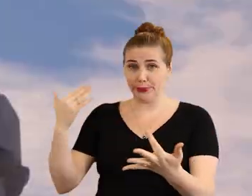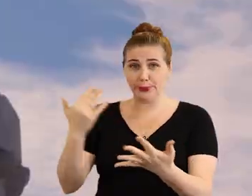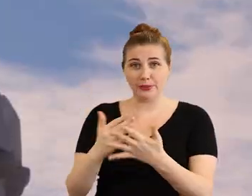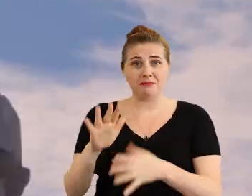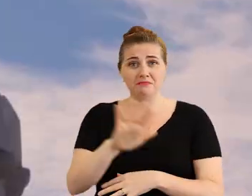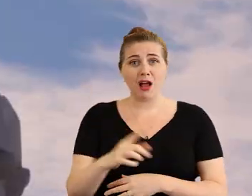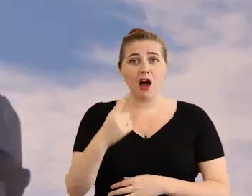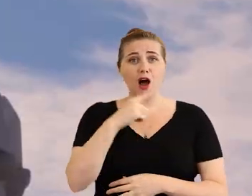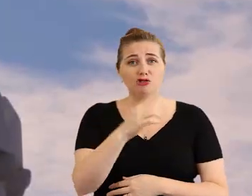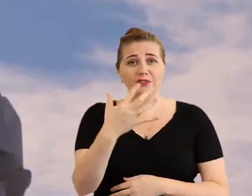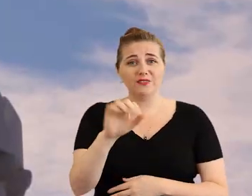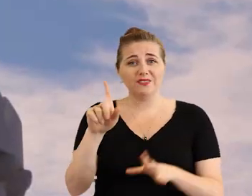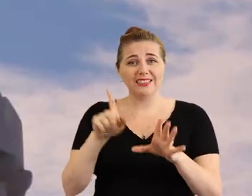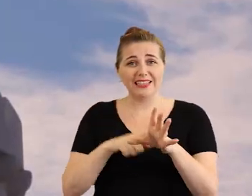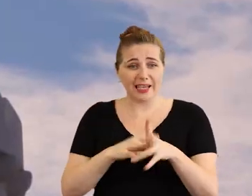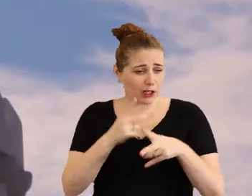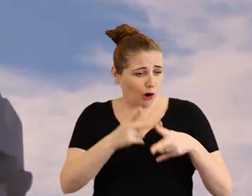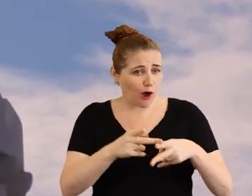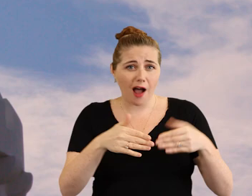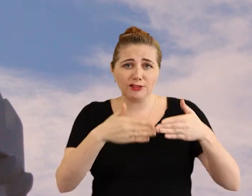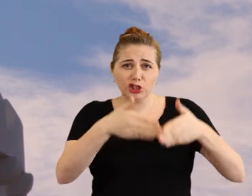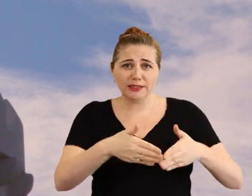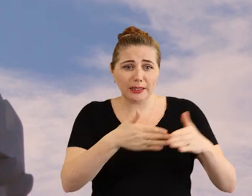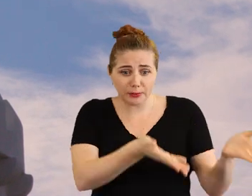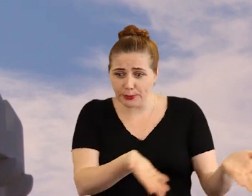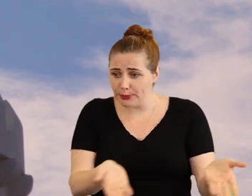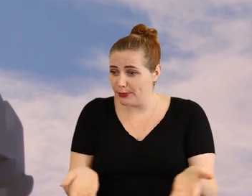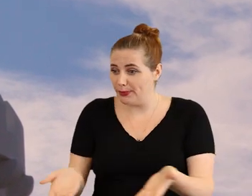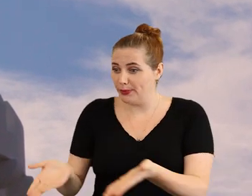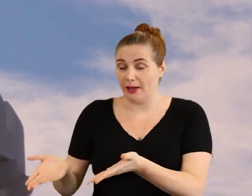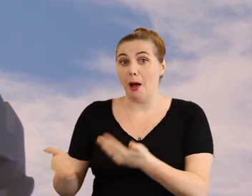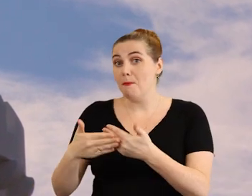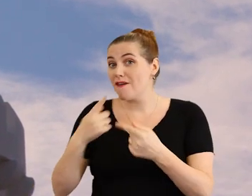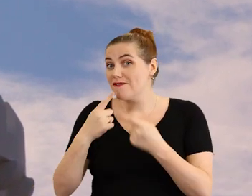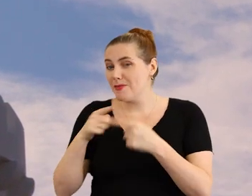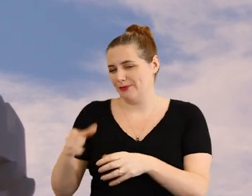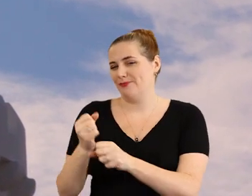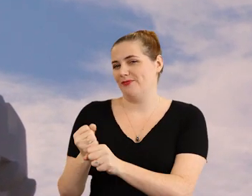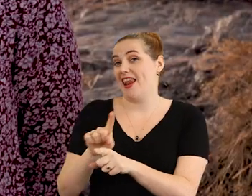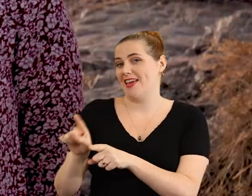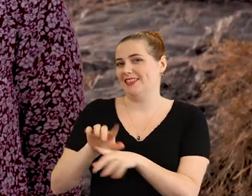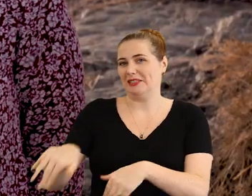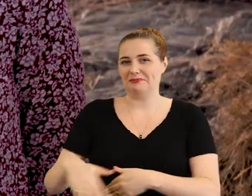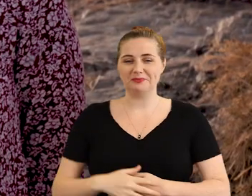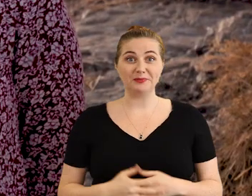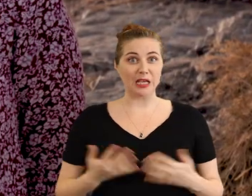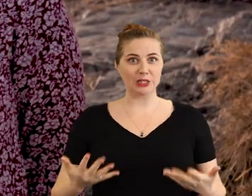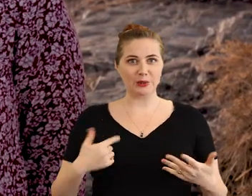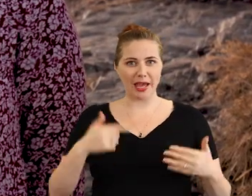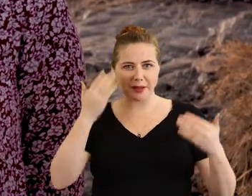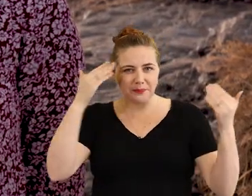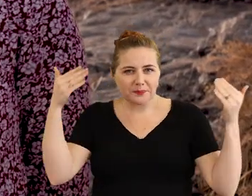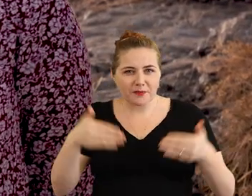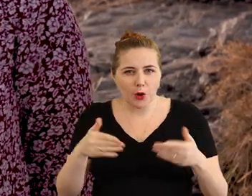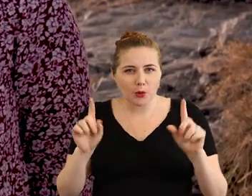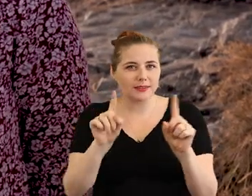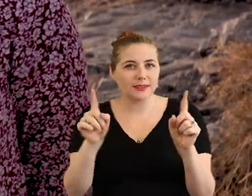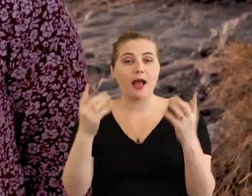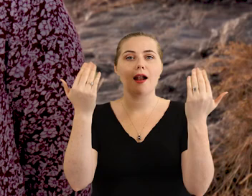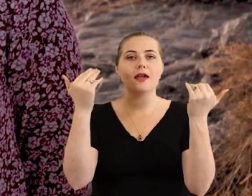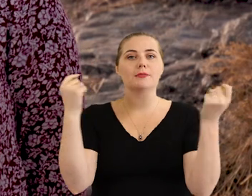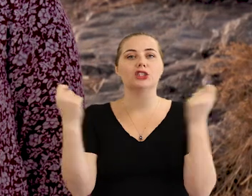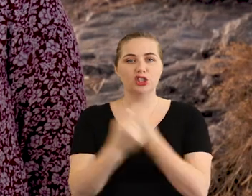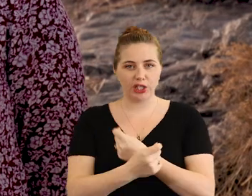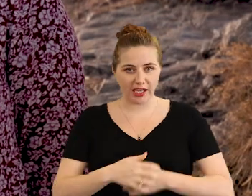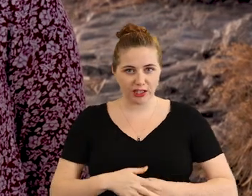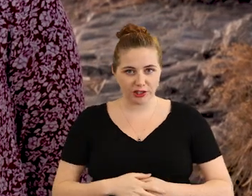around this stretch of coastline for over 150 years, but more on that later. Today, our focus is